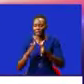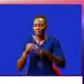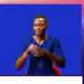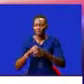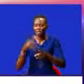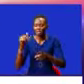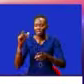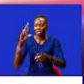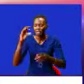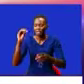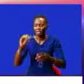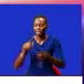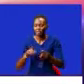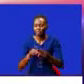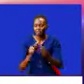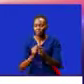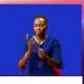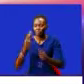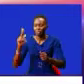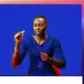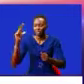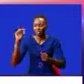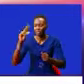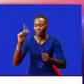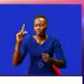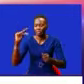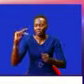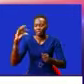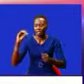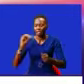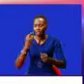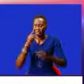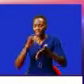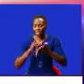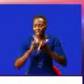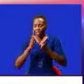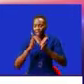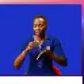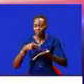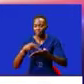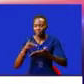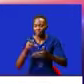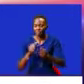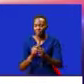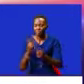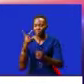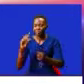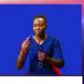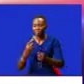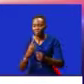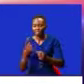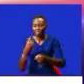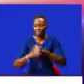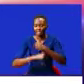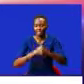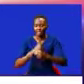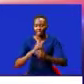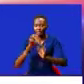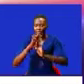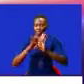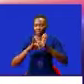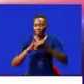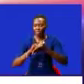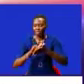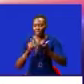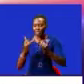Kakrao kod West Kanyamkago, neno ni jokanyo ochulo omenda maromo shillings 2,000 kende higa ka higa. Chenro noero